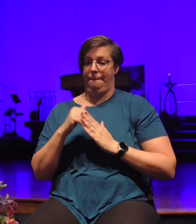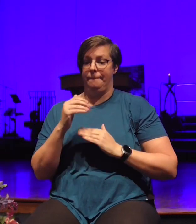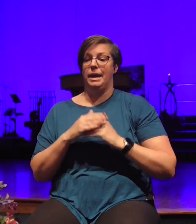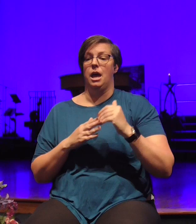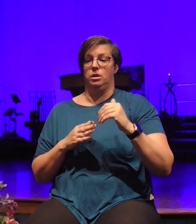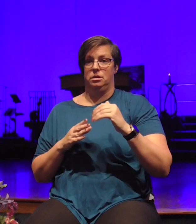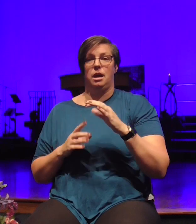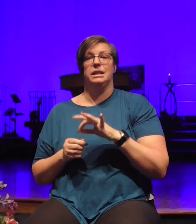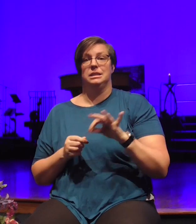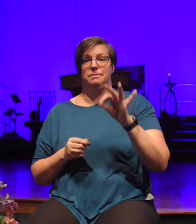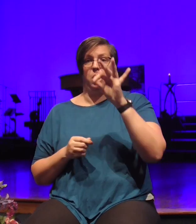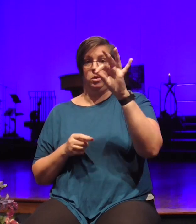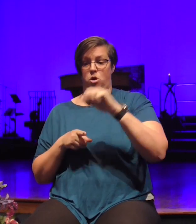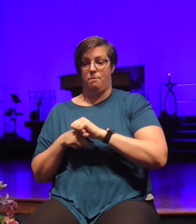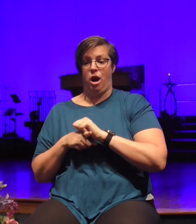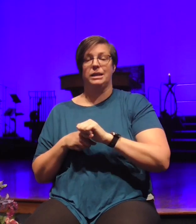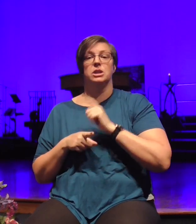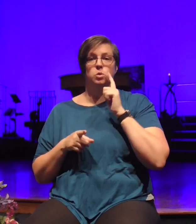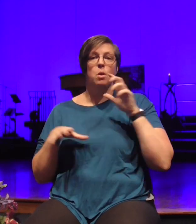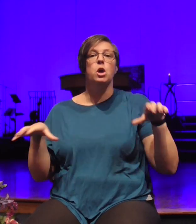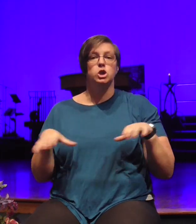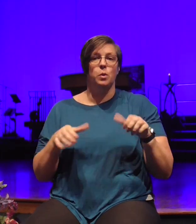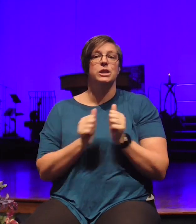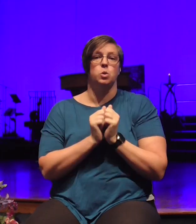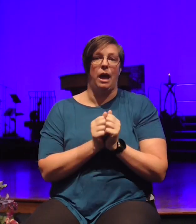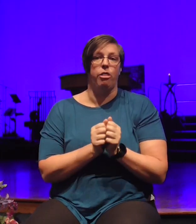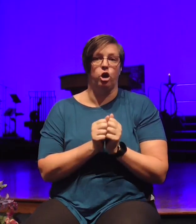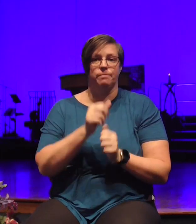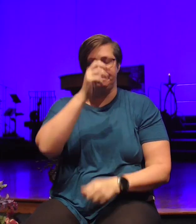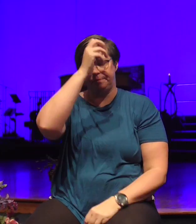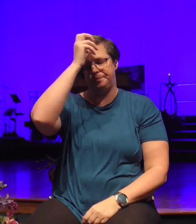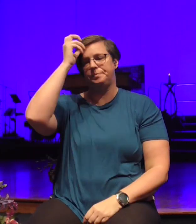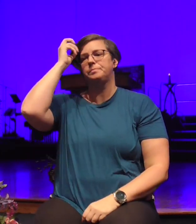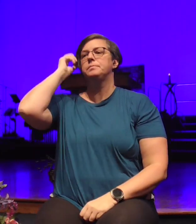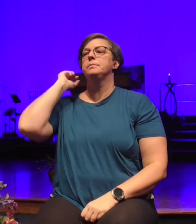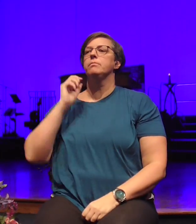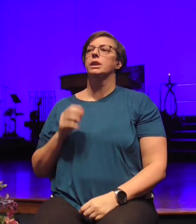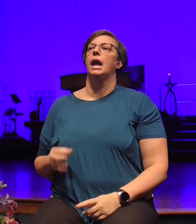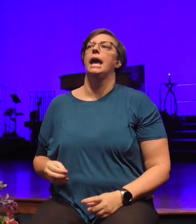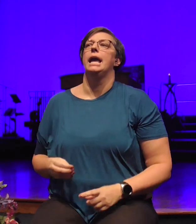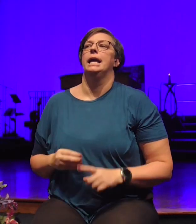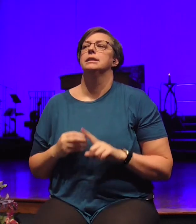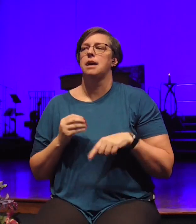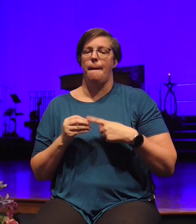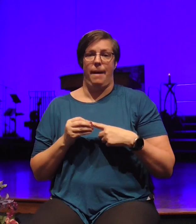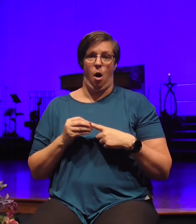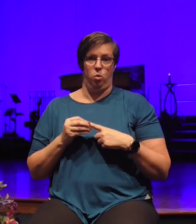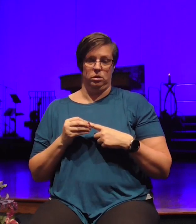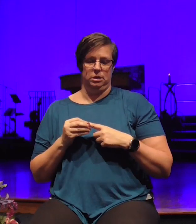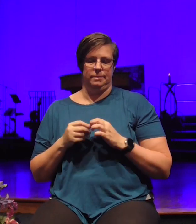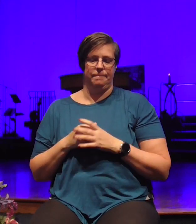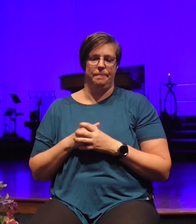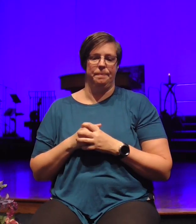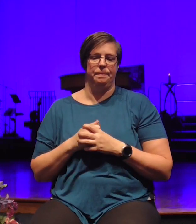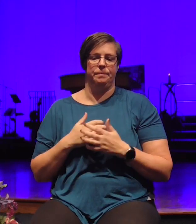that practice together, the Tonglen practice. It's about the willingness